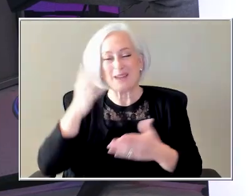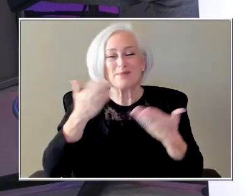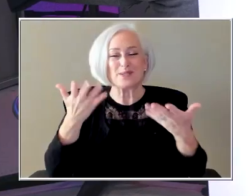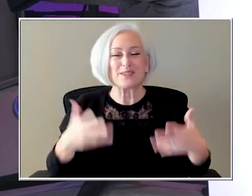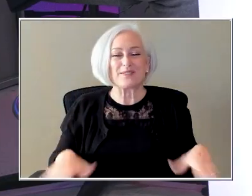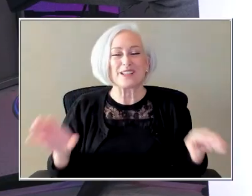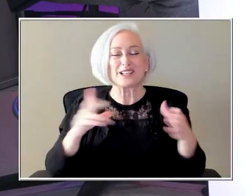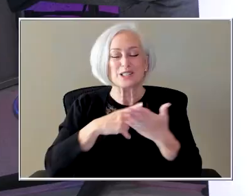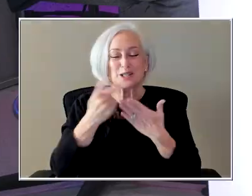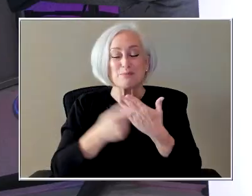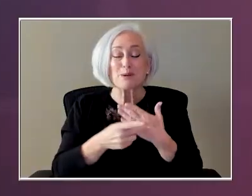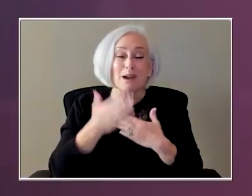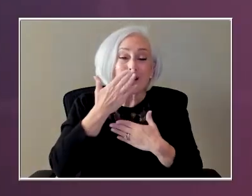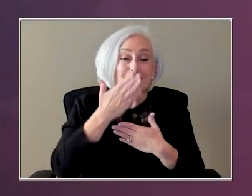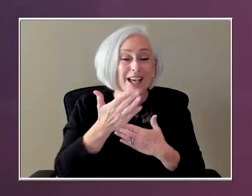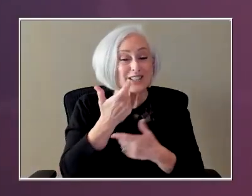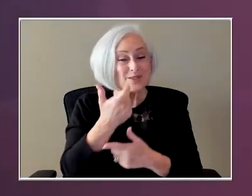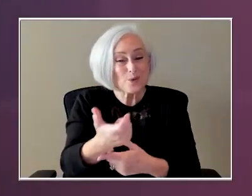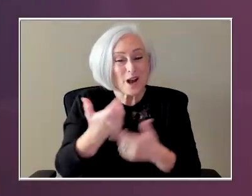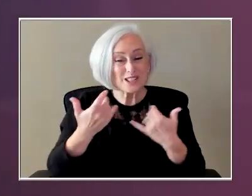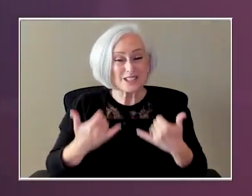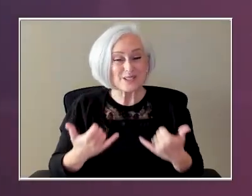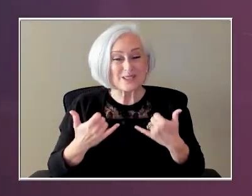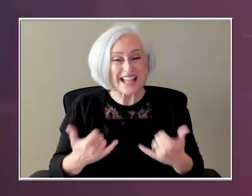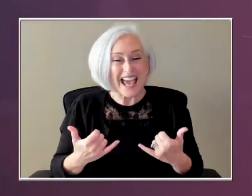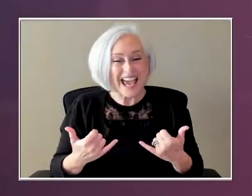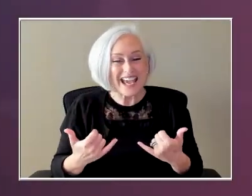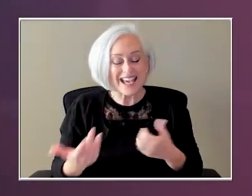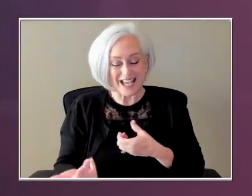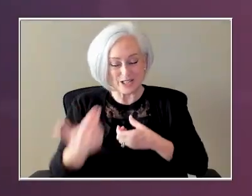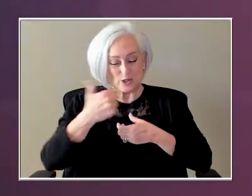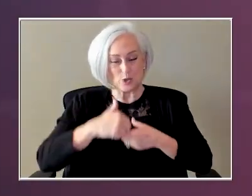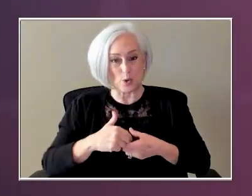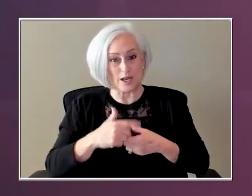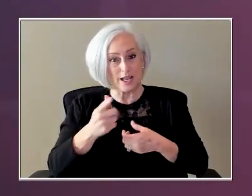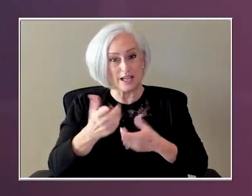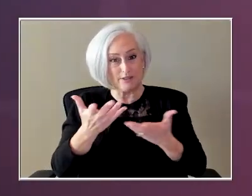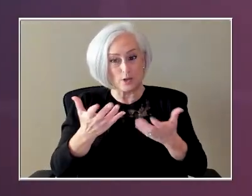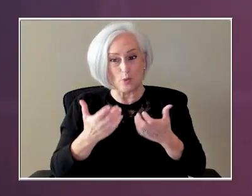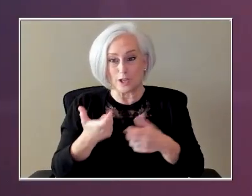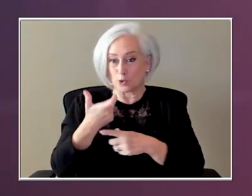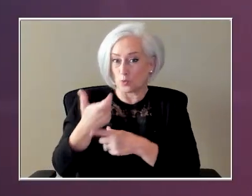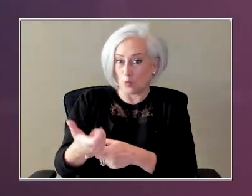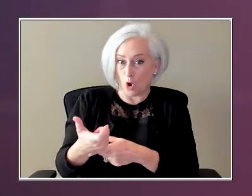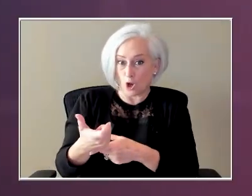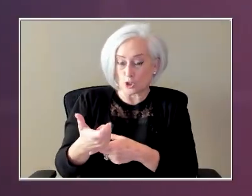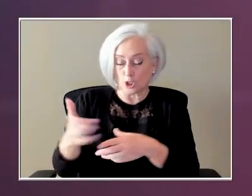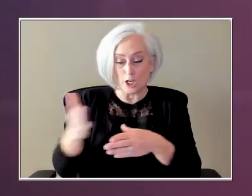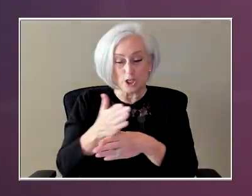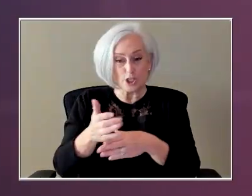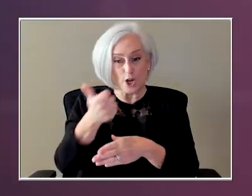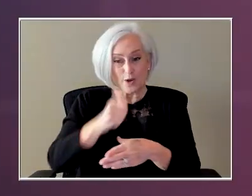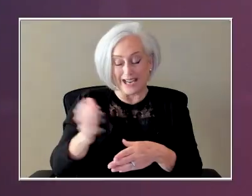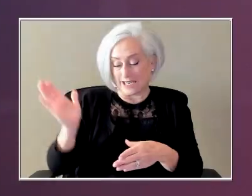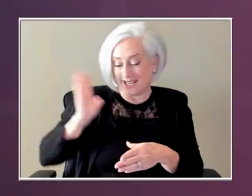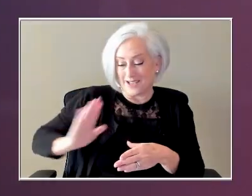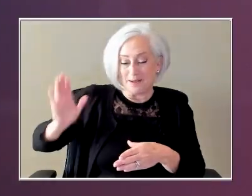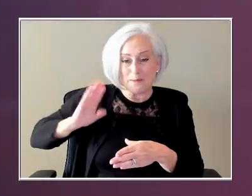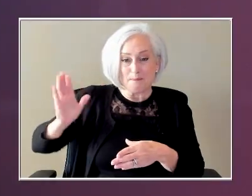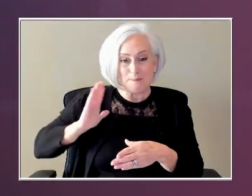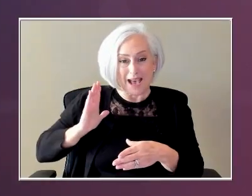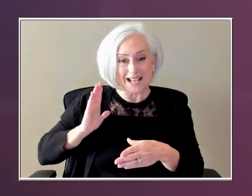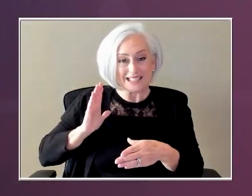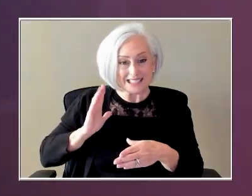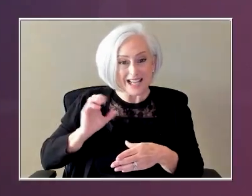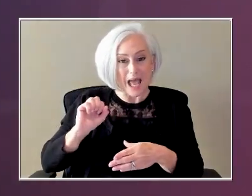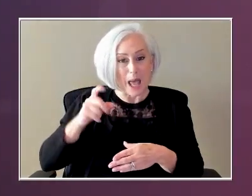you so much for watching us today and being with us. And if you'd like to watch or share any one of our previous episodes, just scan the QR code that's on your